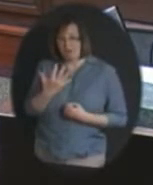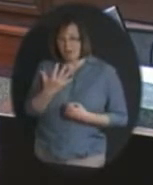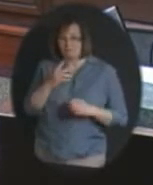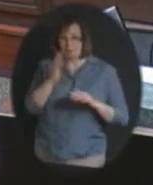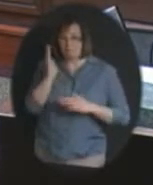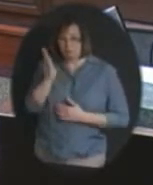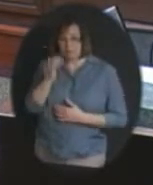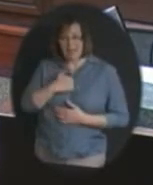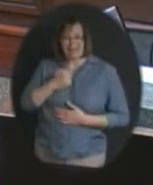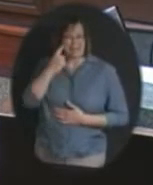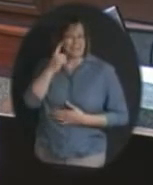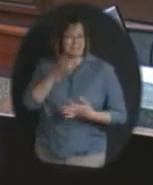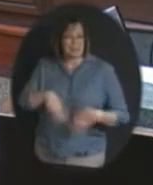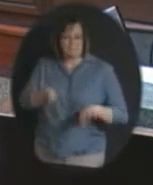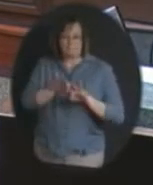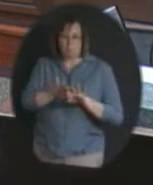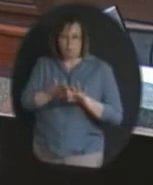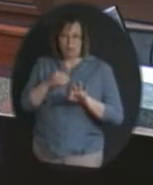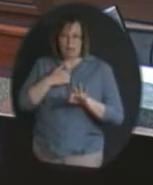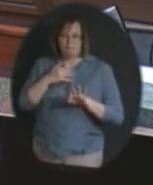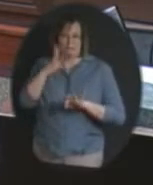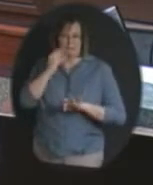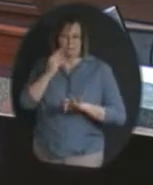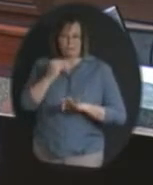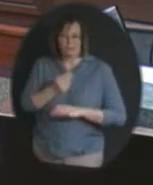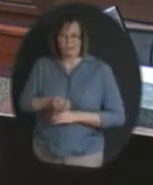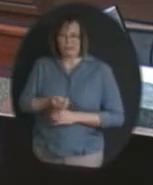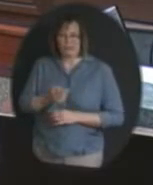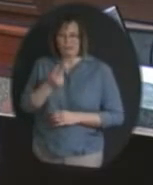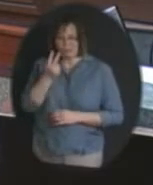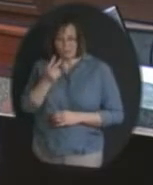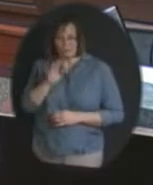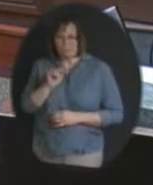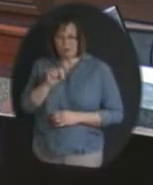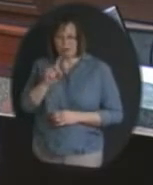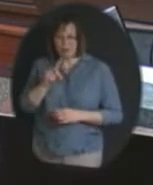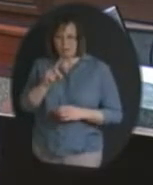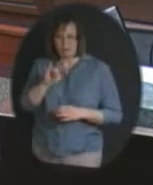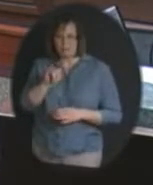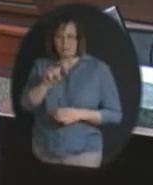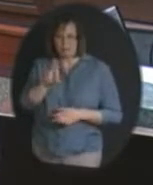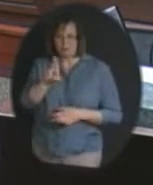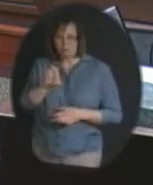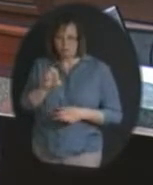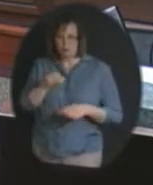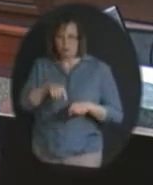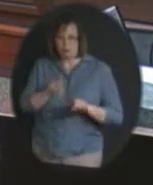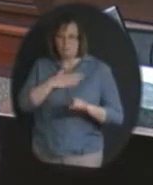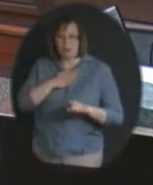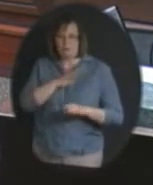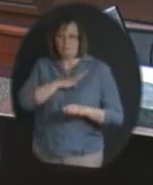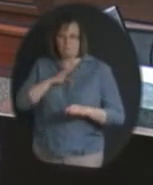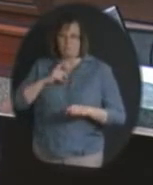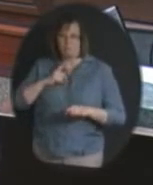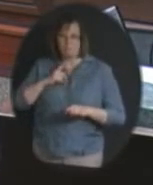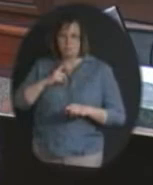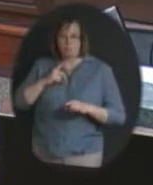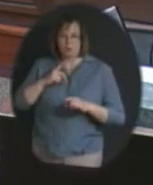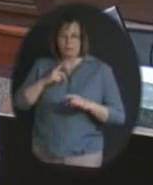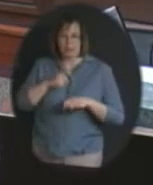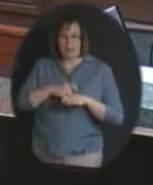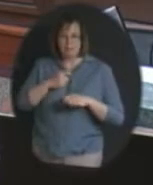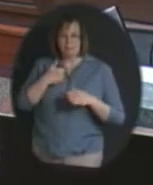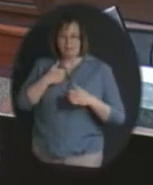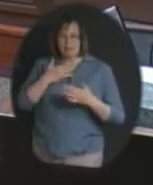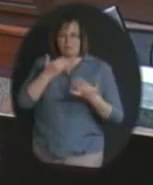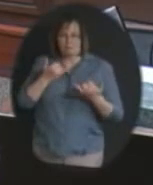presentations. I think it's important, having been through 2 bond issues during my term on the board, that the board have a presence at